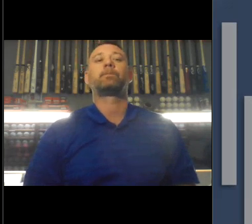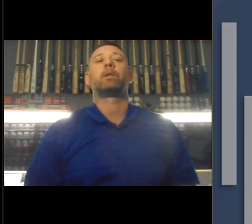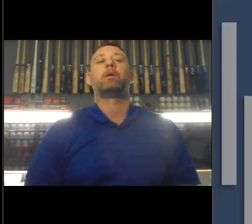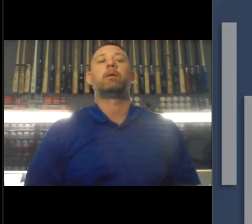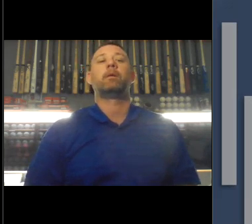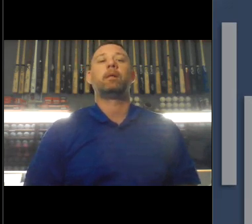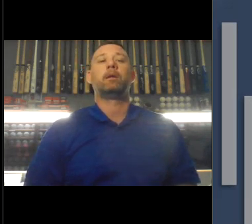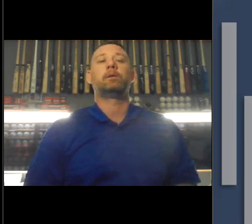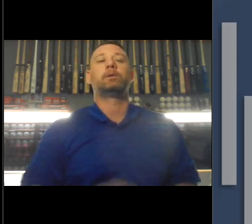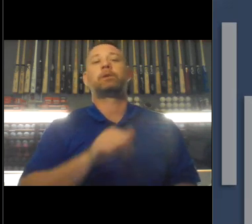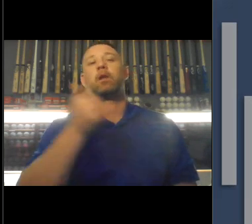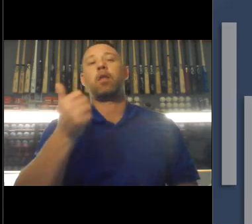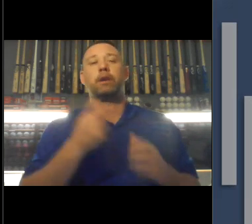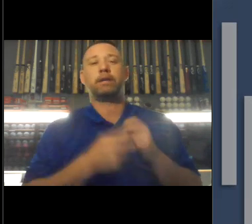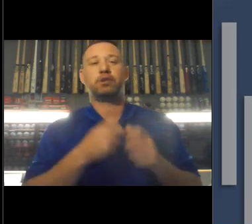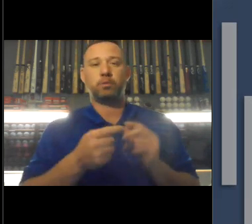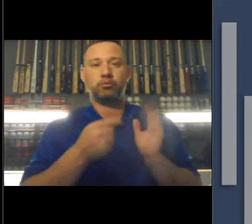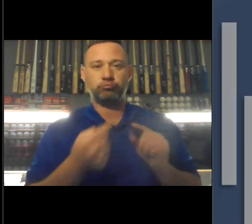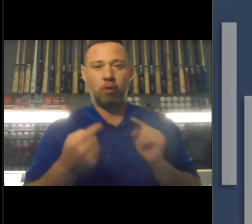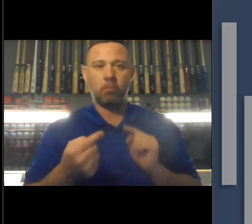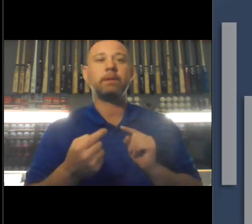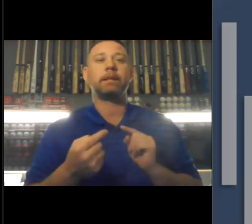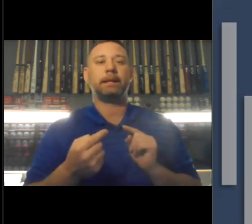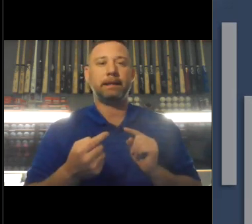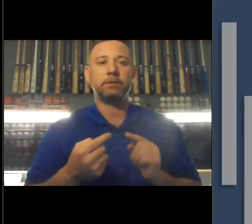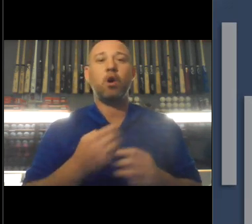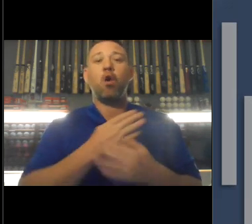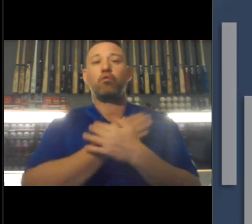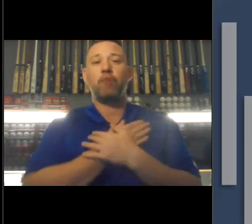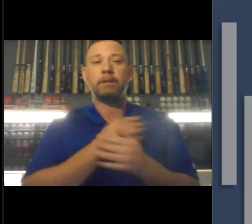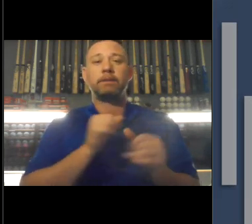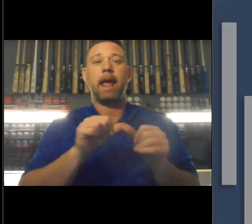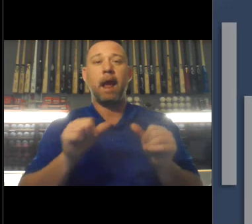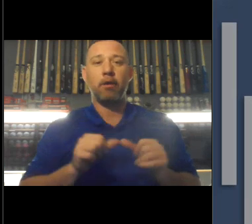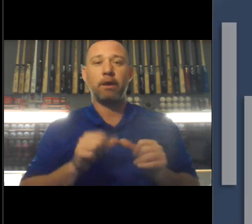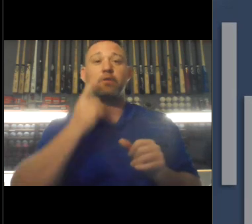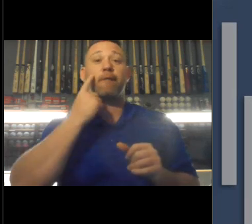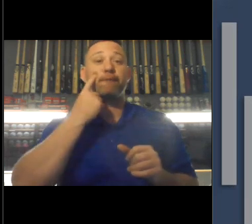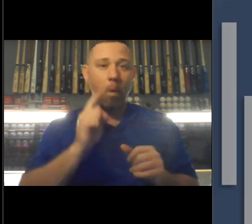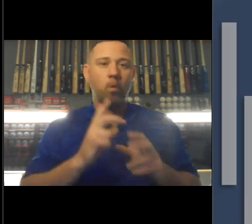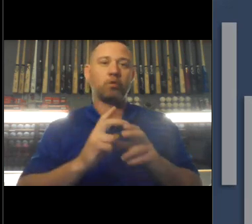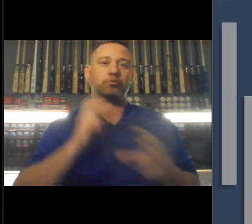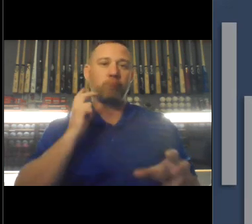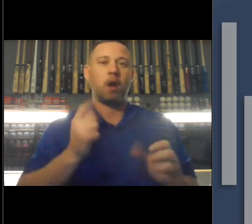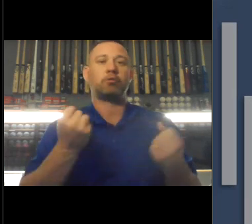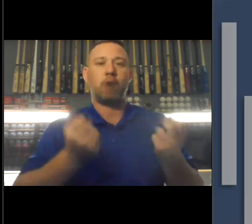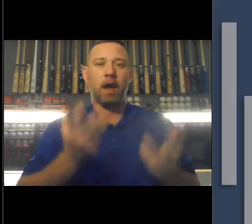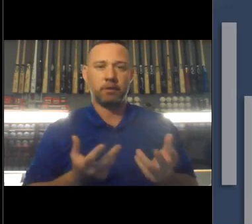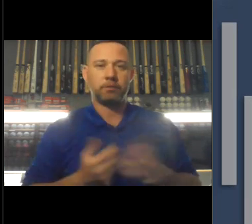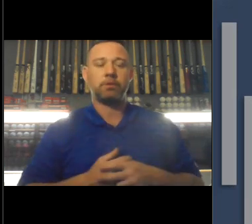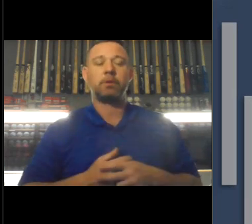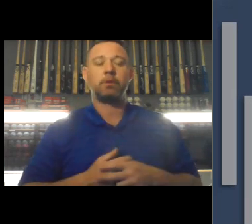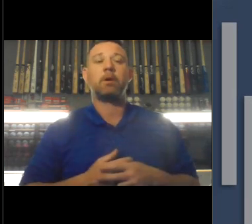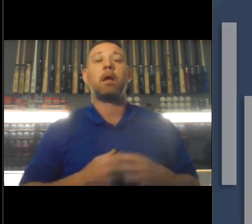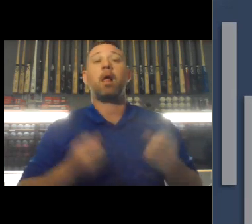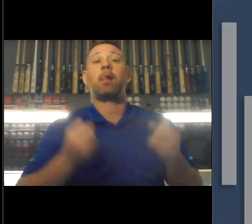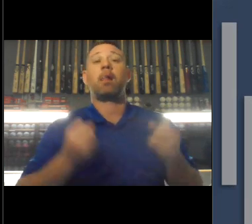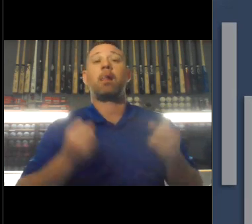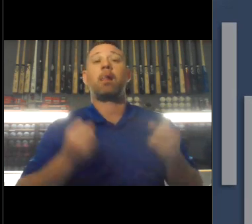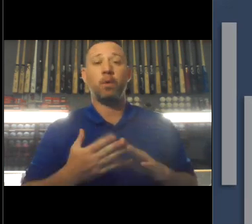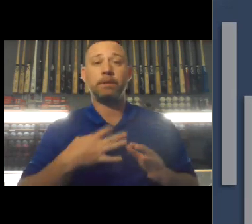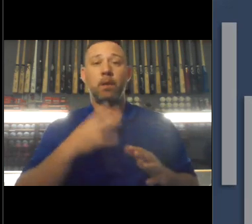talked about this for many years on the commission, is rest areas for truckers, right? A lot of the communities that we're